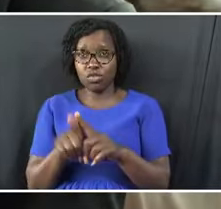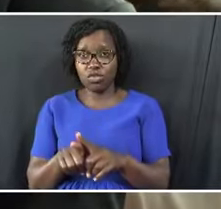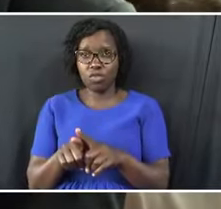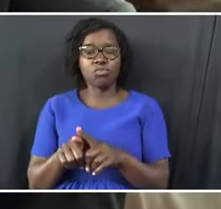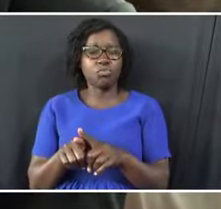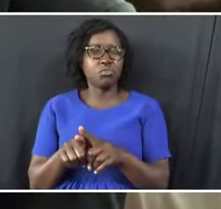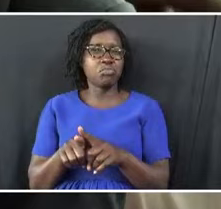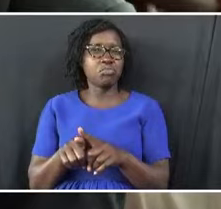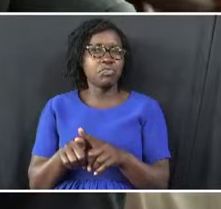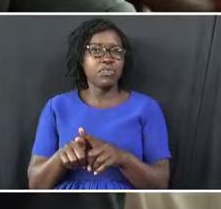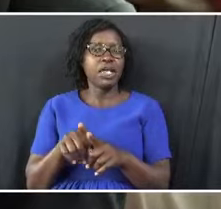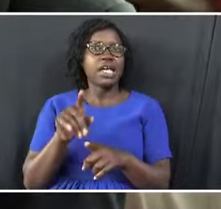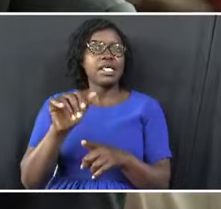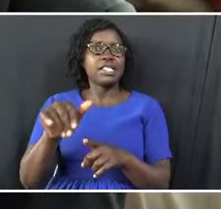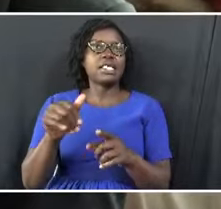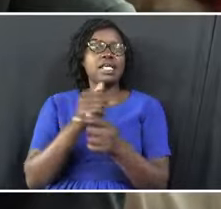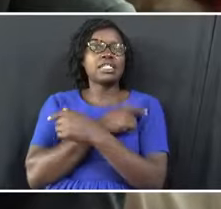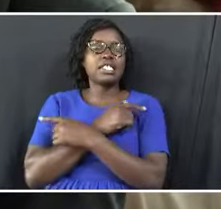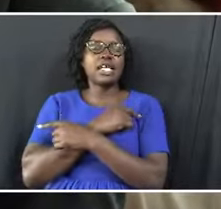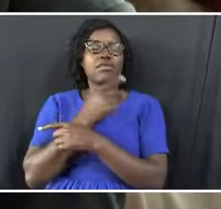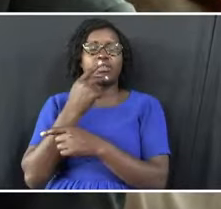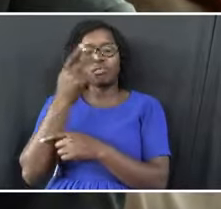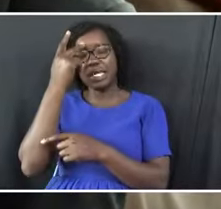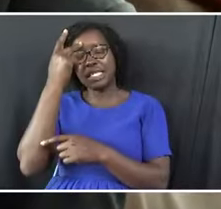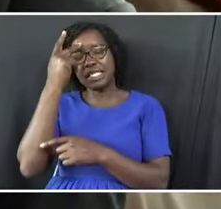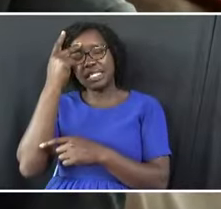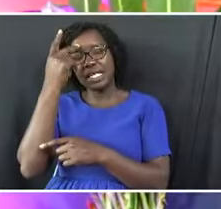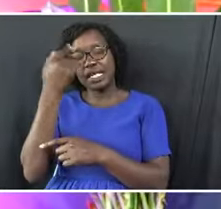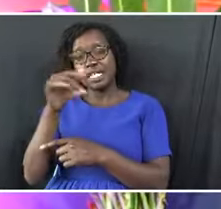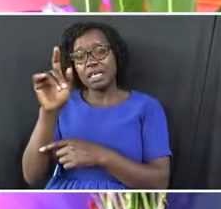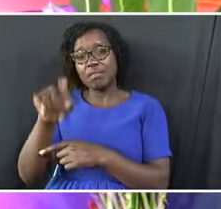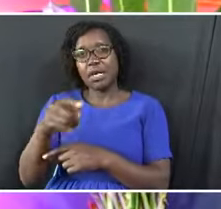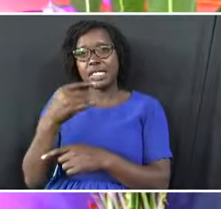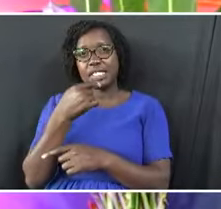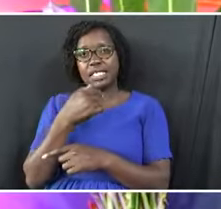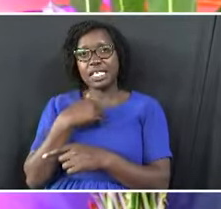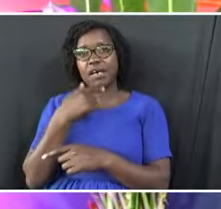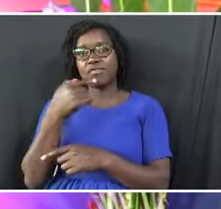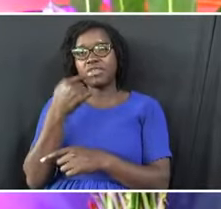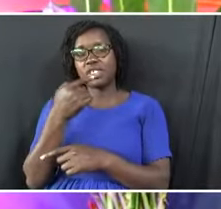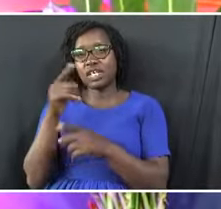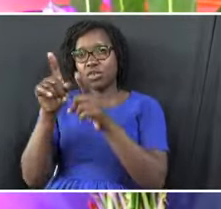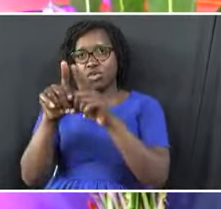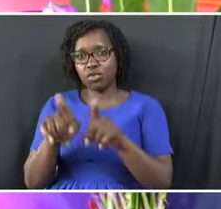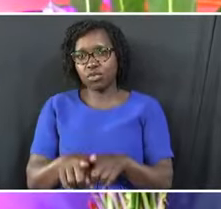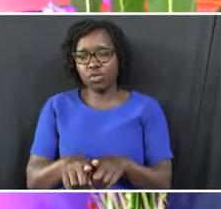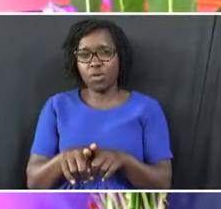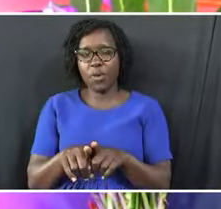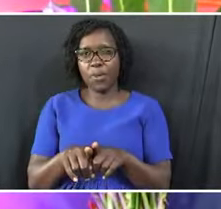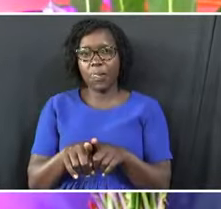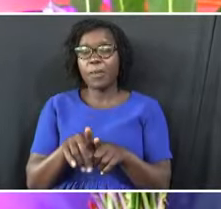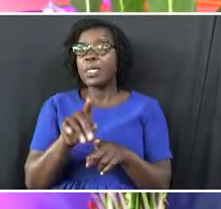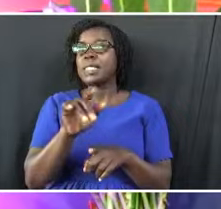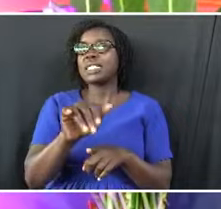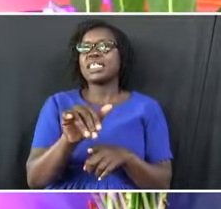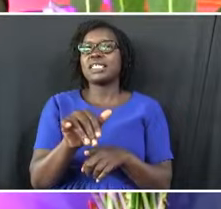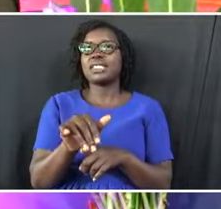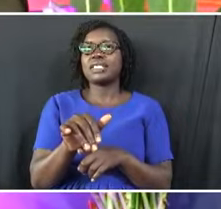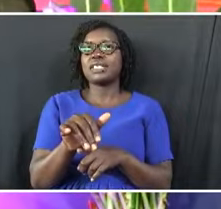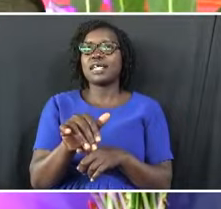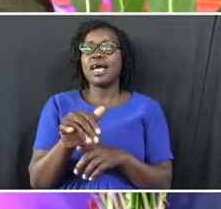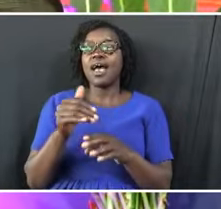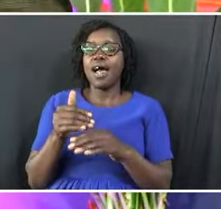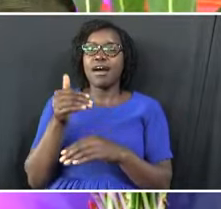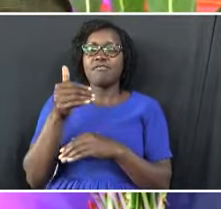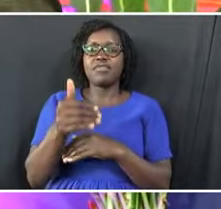this, that as loving parents, they must have disclosed also that